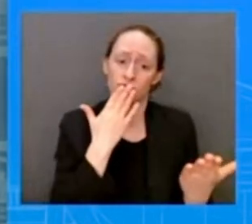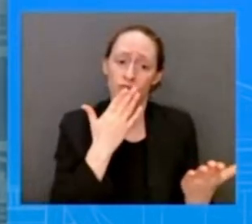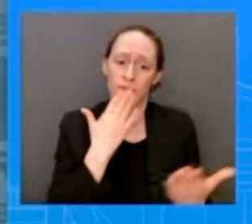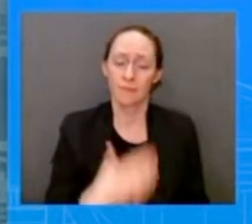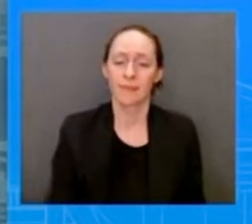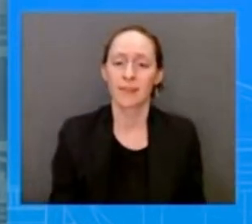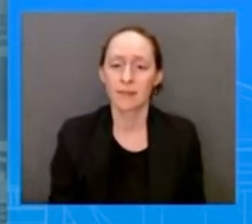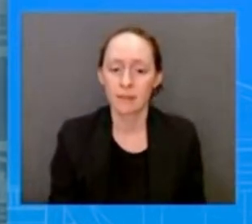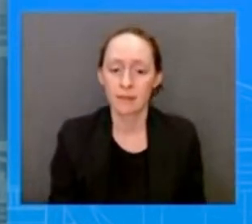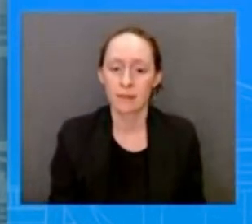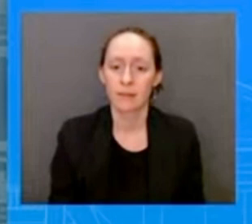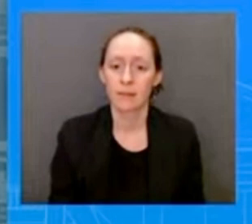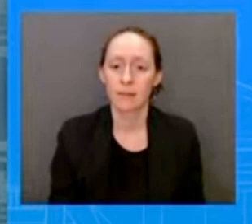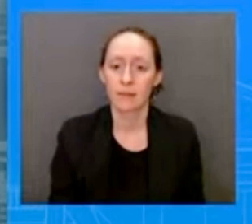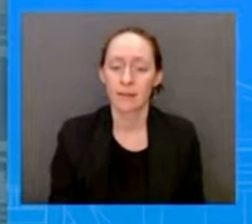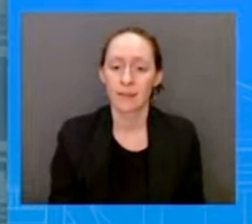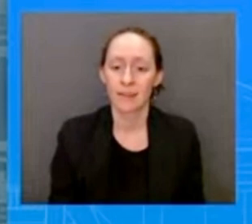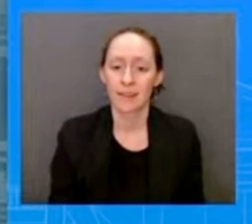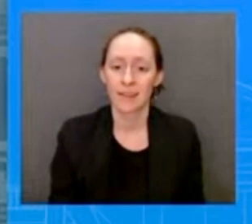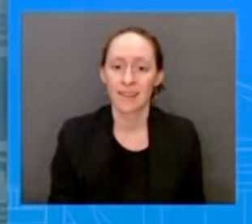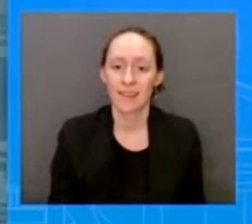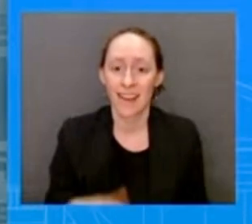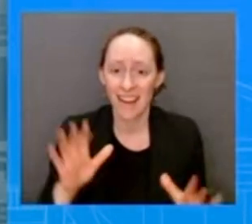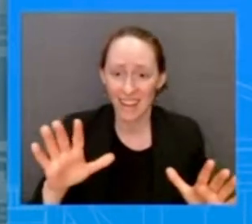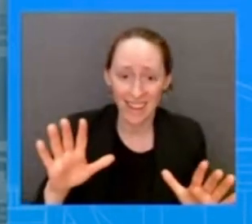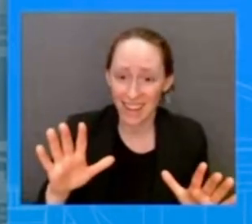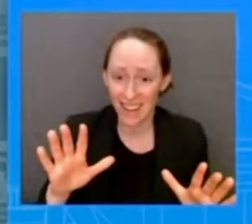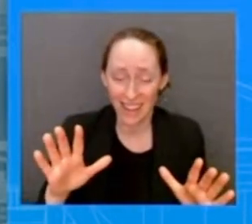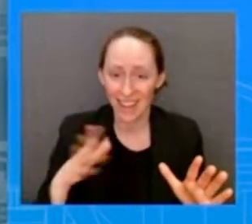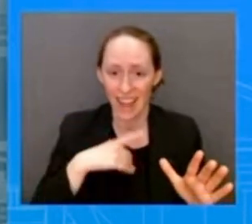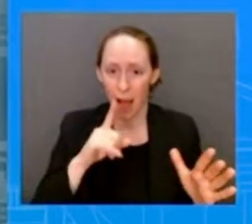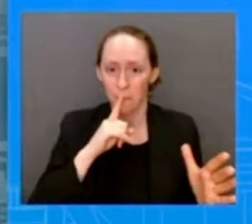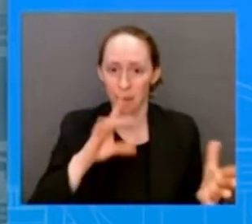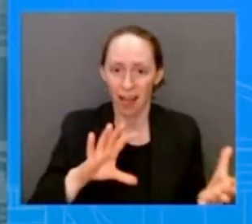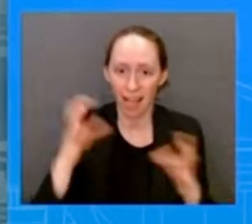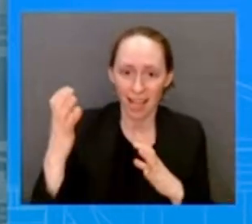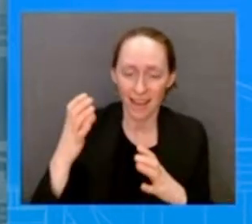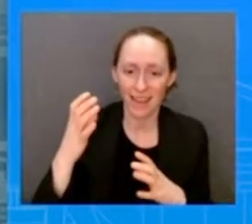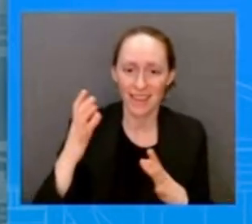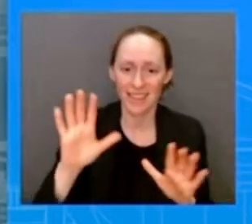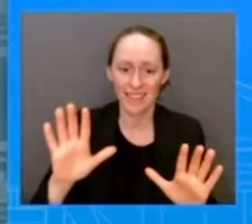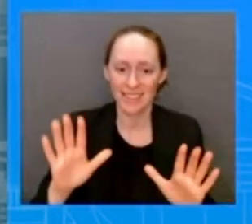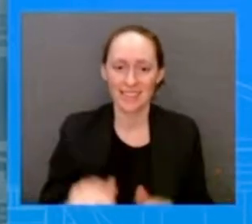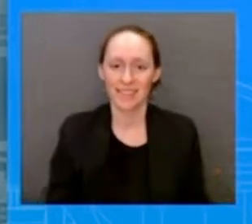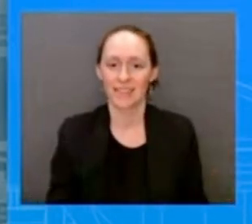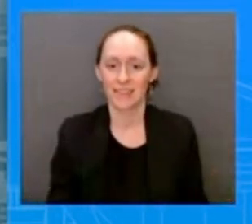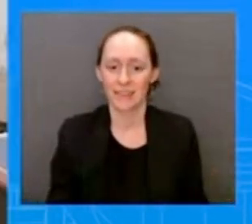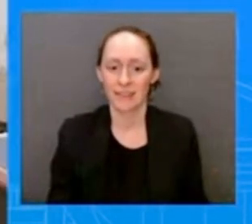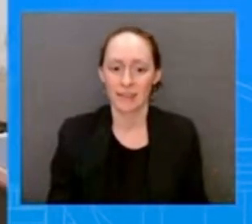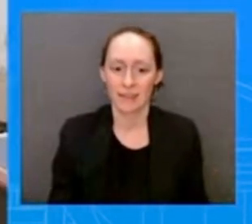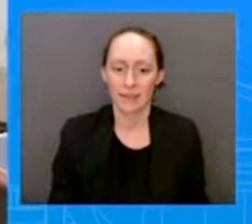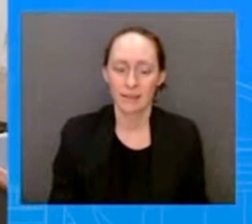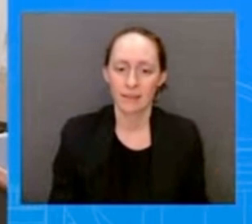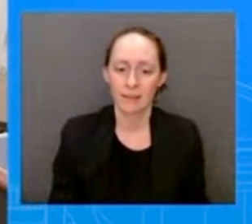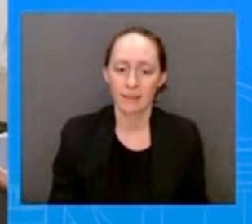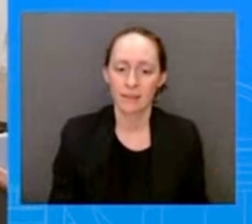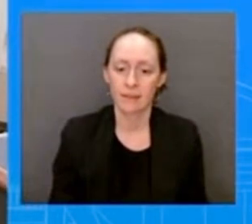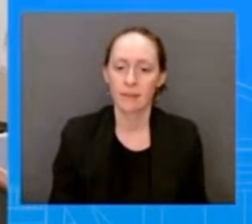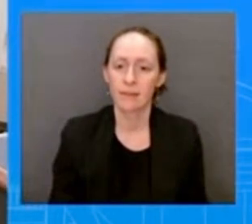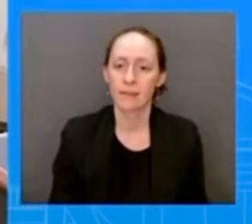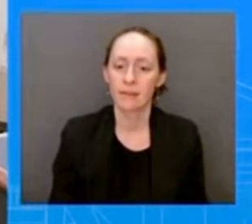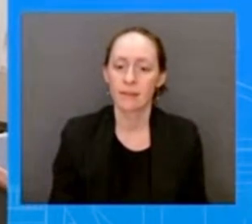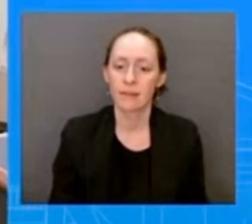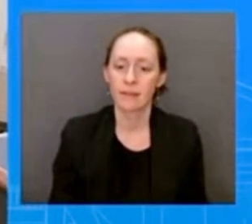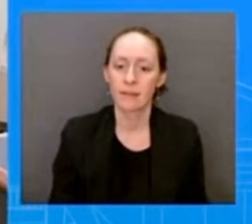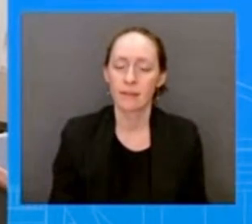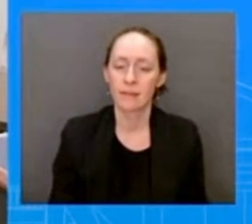I haven't got much rhythm today. John, given what you were saying earlier that the administration doesn't think China's